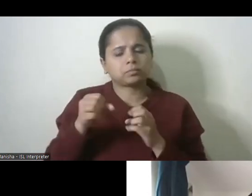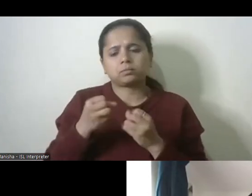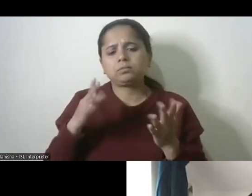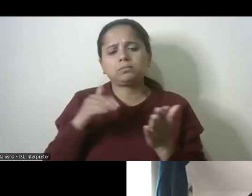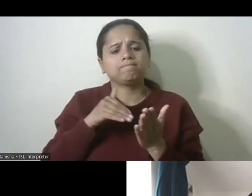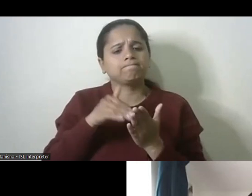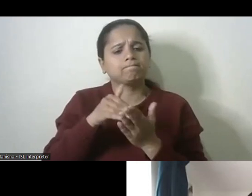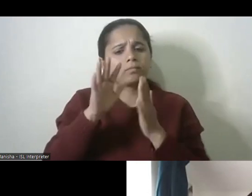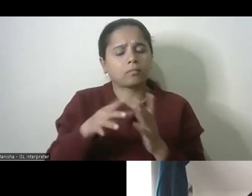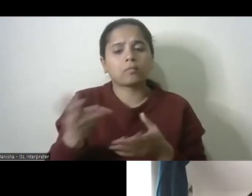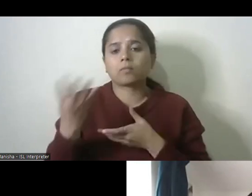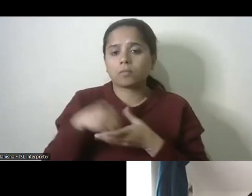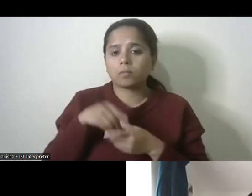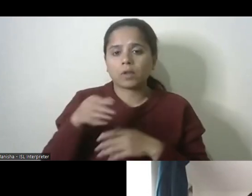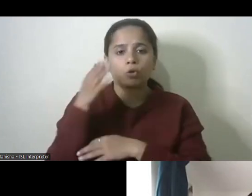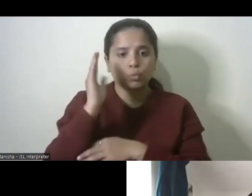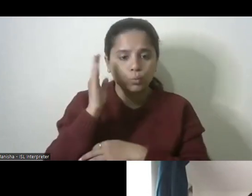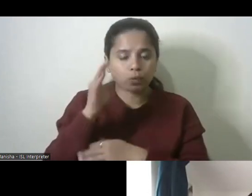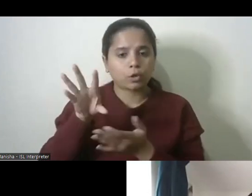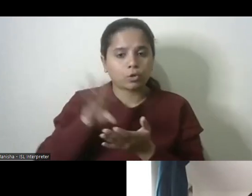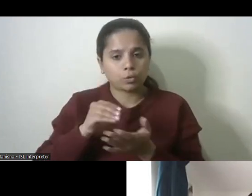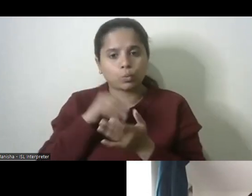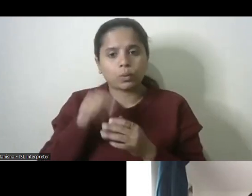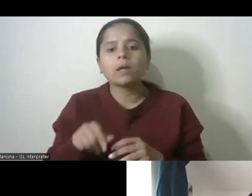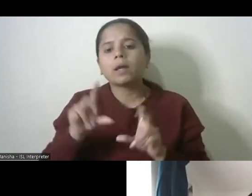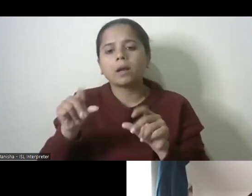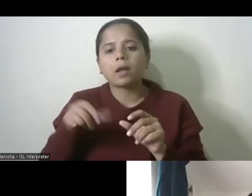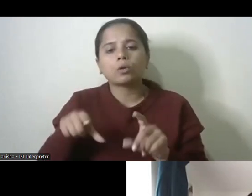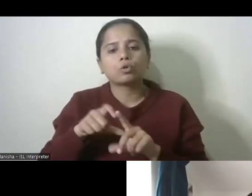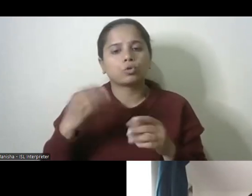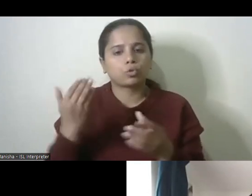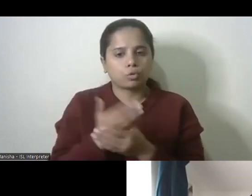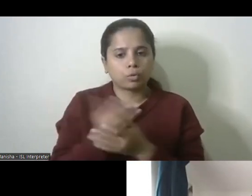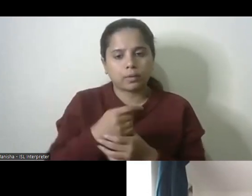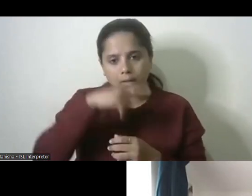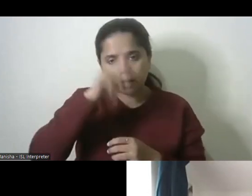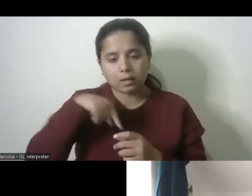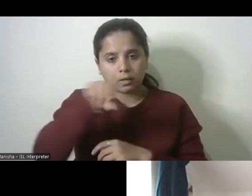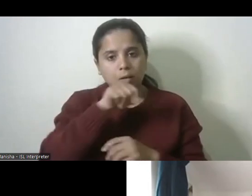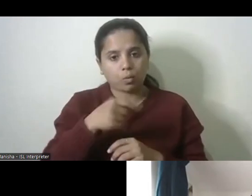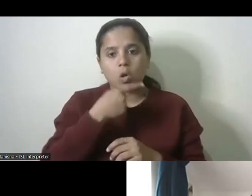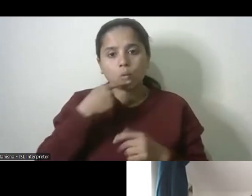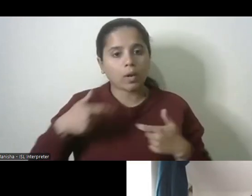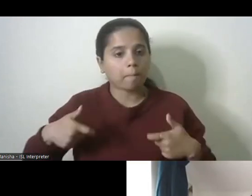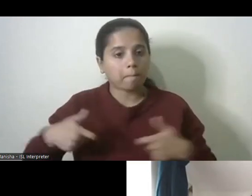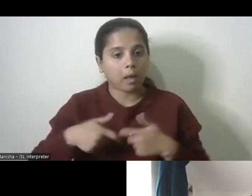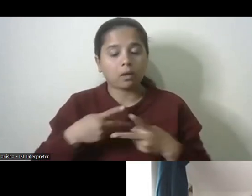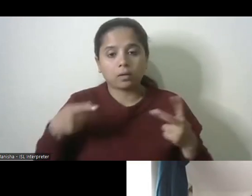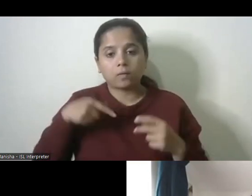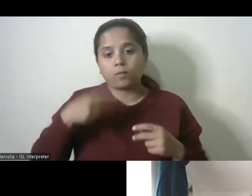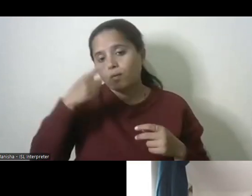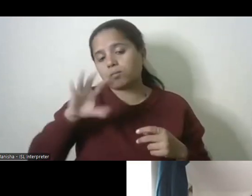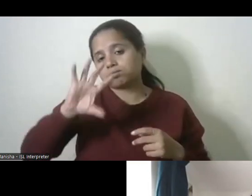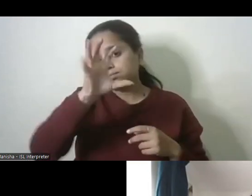occasions, including presenting and recording the radio documentary India's Red Belt for Crossing Continents. She